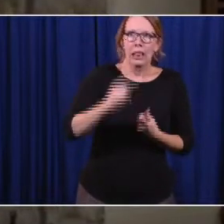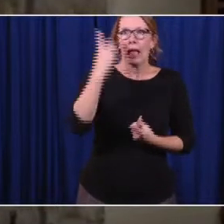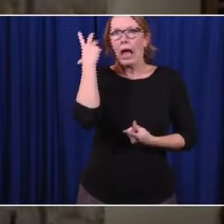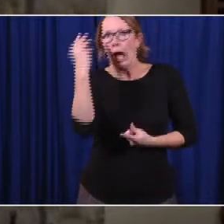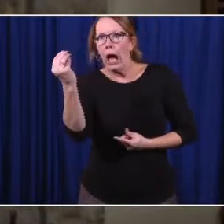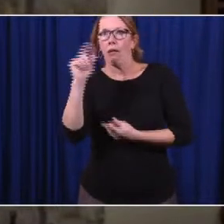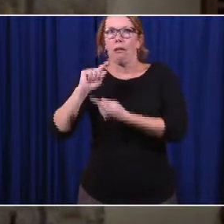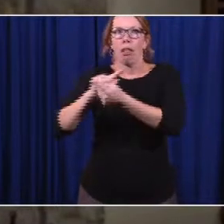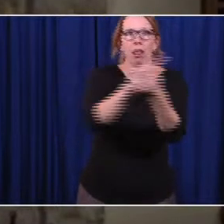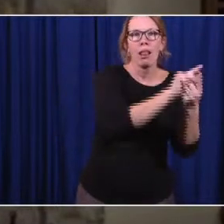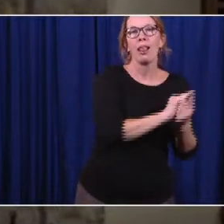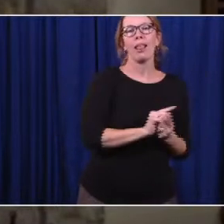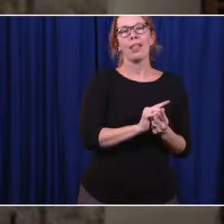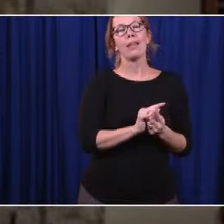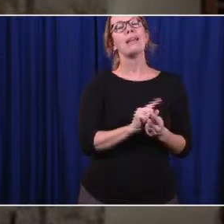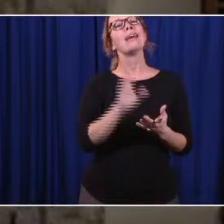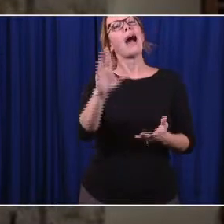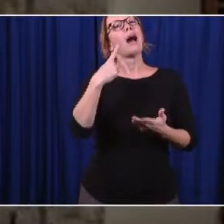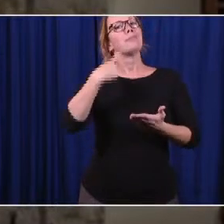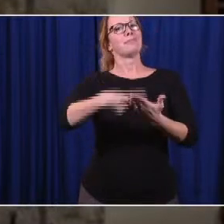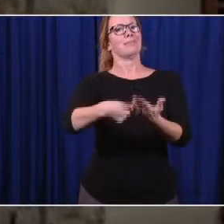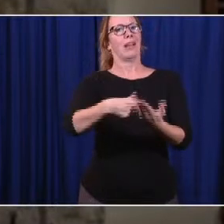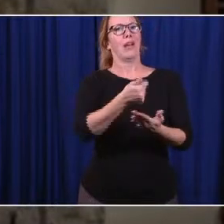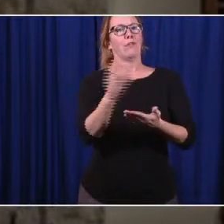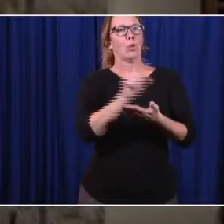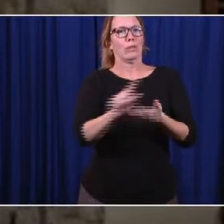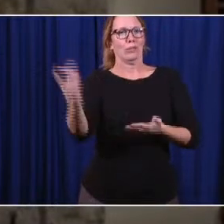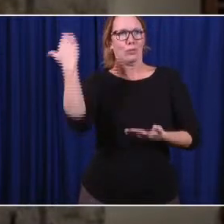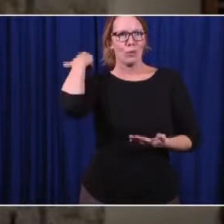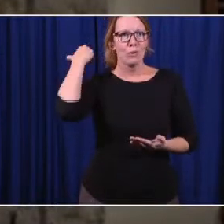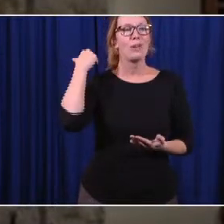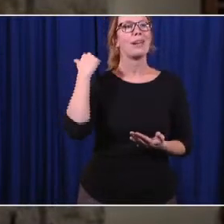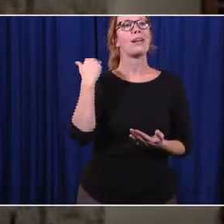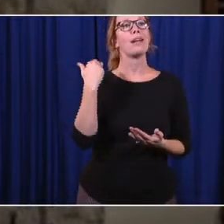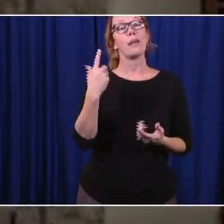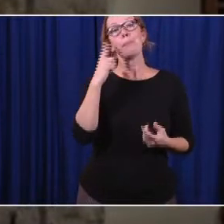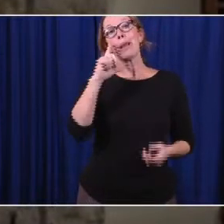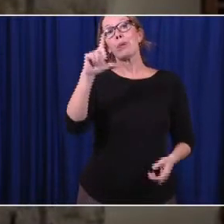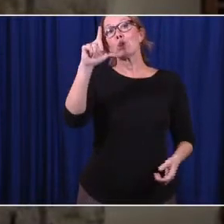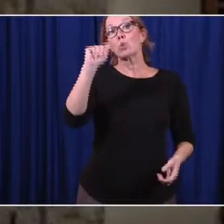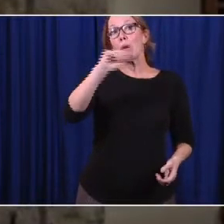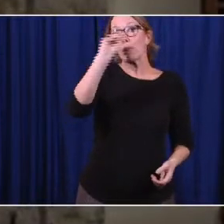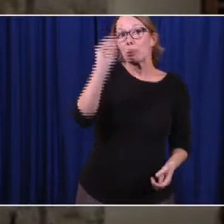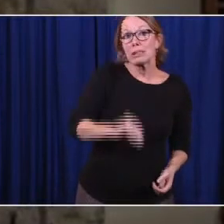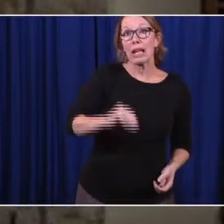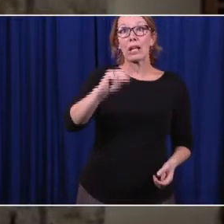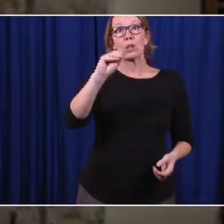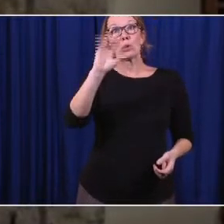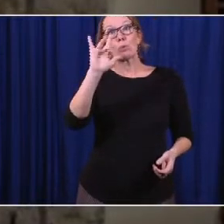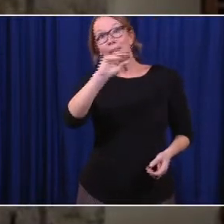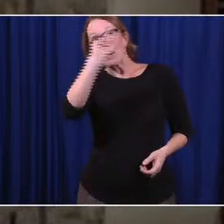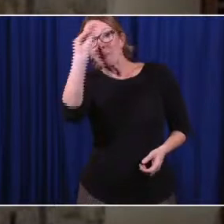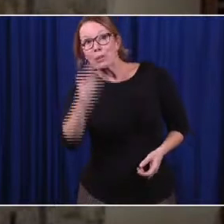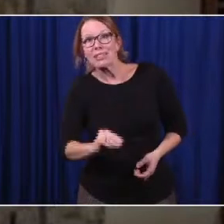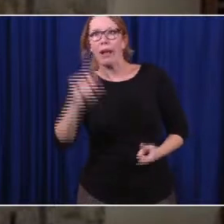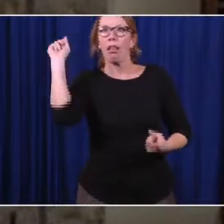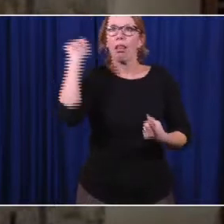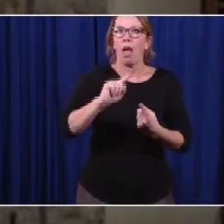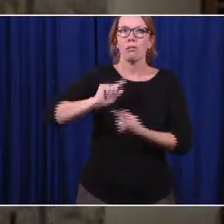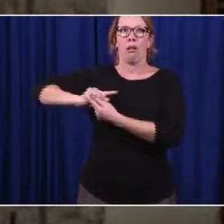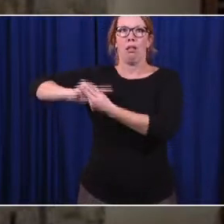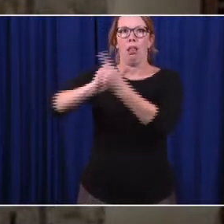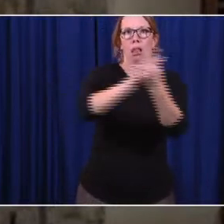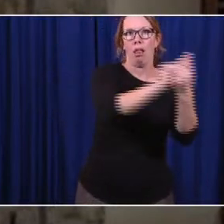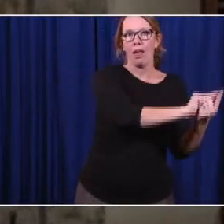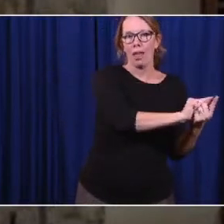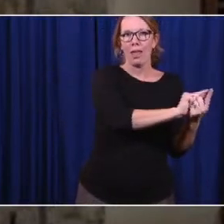and I talked about this a couple of weeks ago, but if everybody could take down by 20% or 25% just the contacts that they have. I